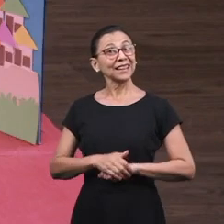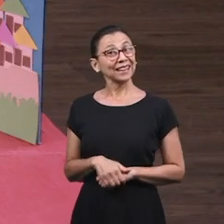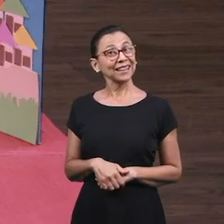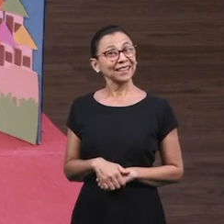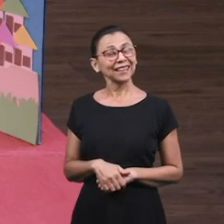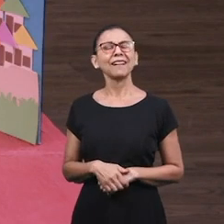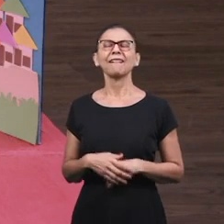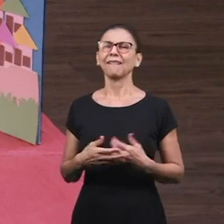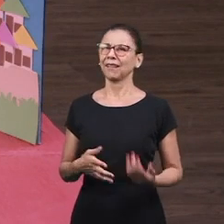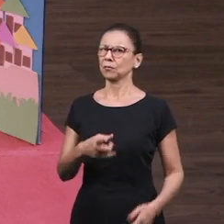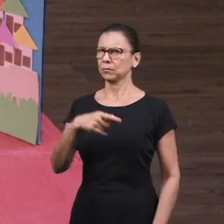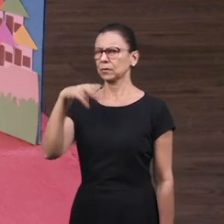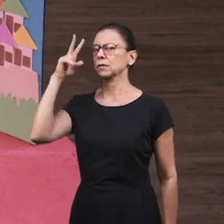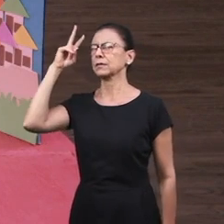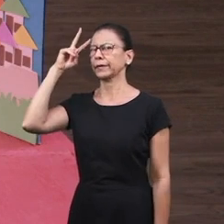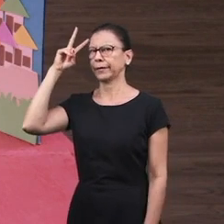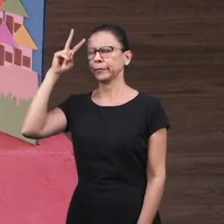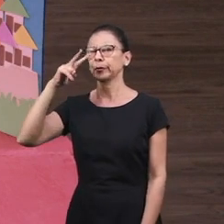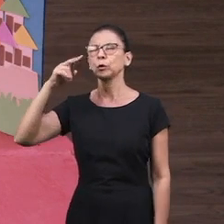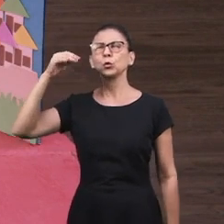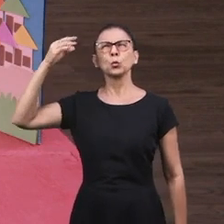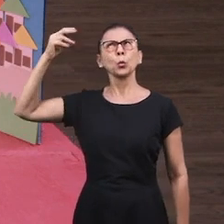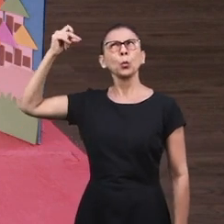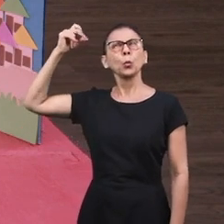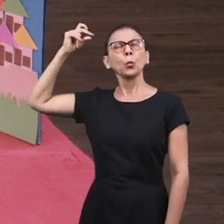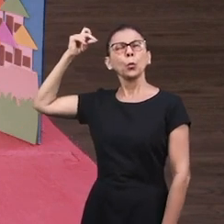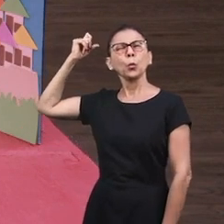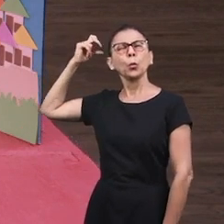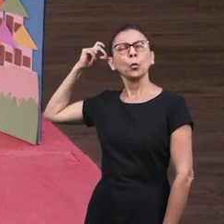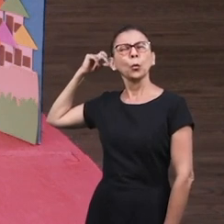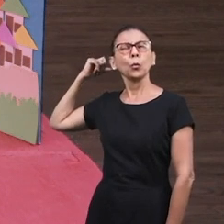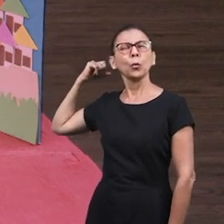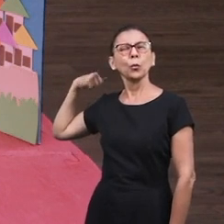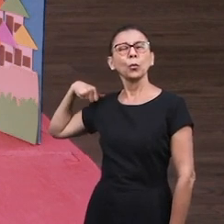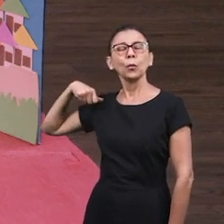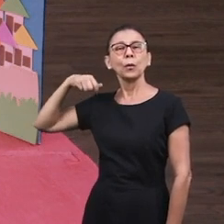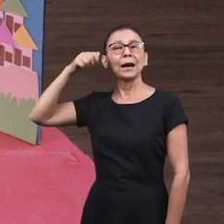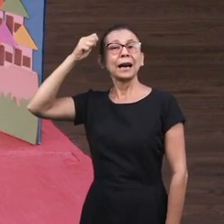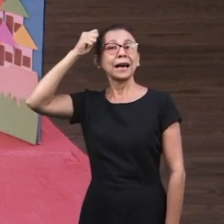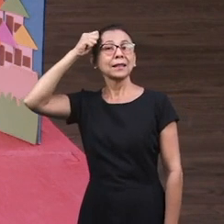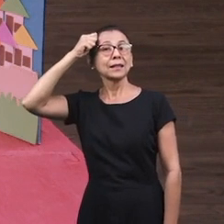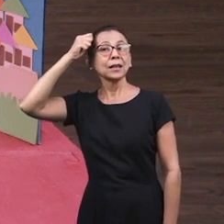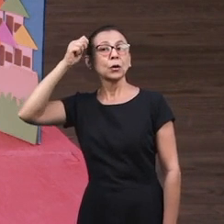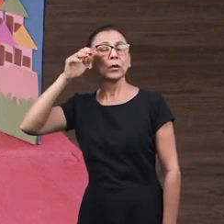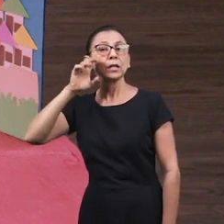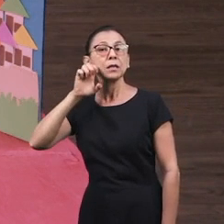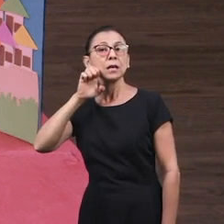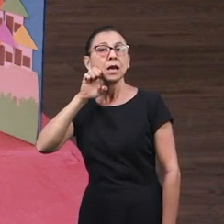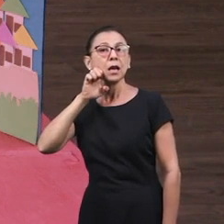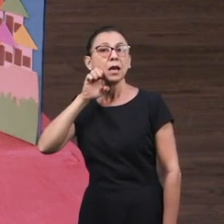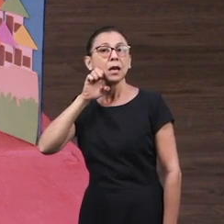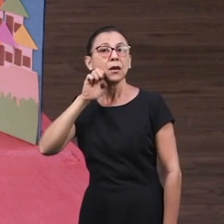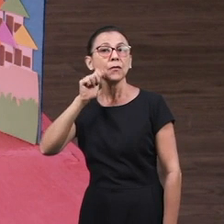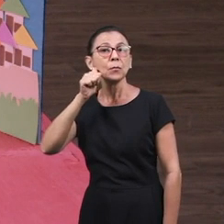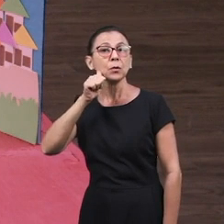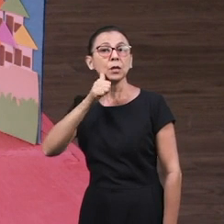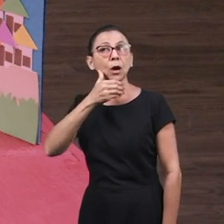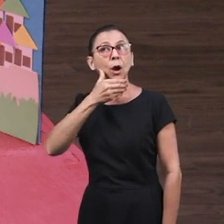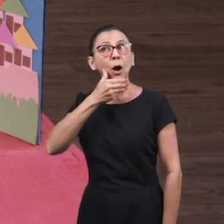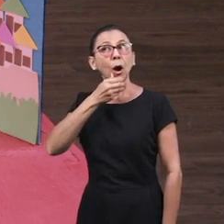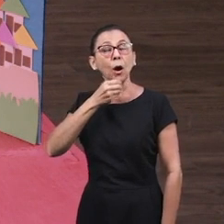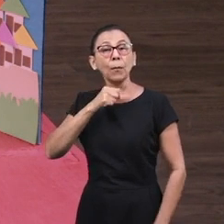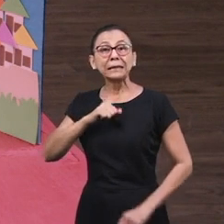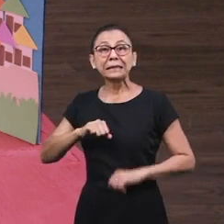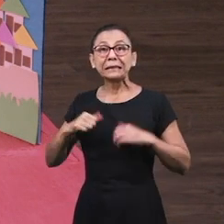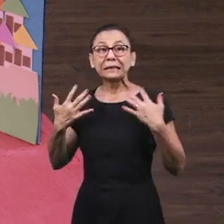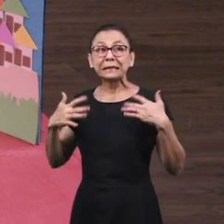But do you remember Adam and Eve? When Adam and Eve disobeyed the Lord, when they